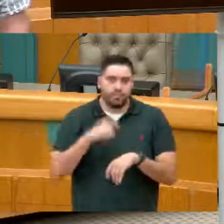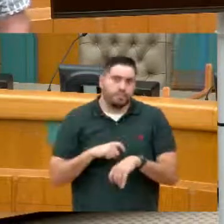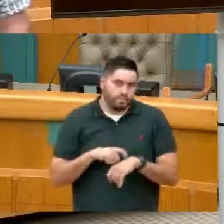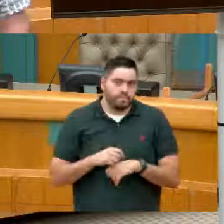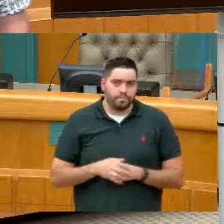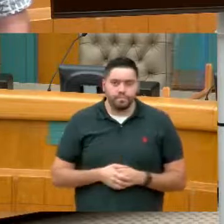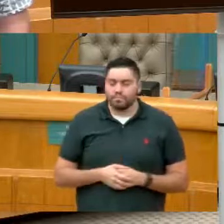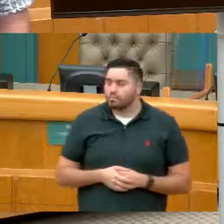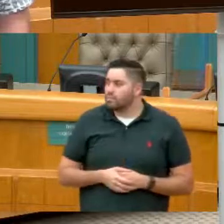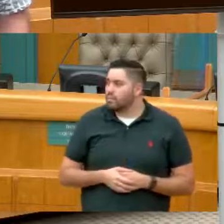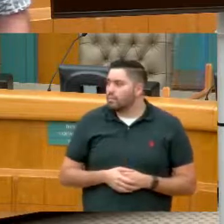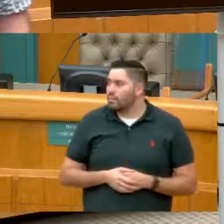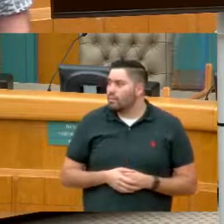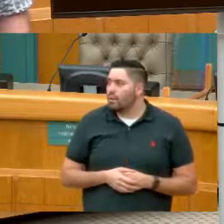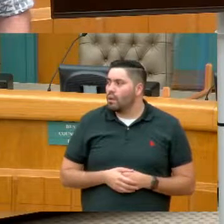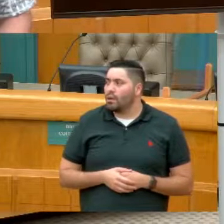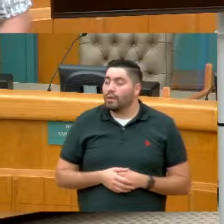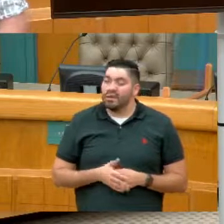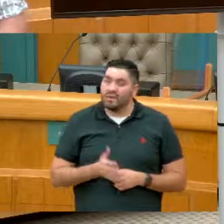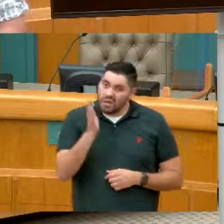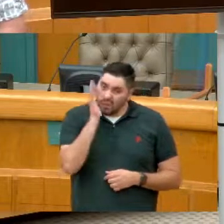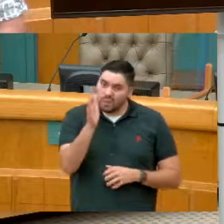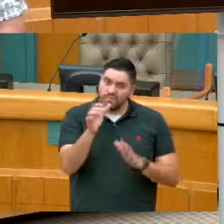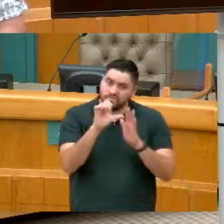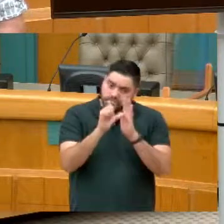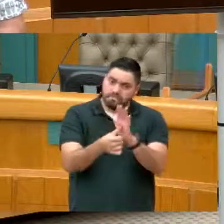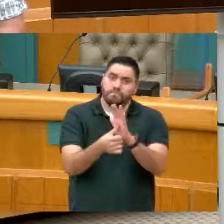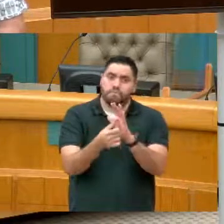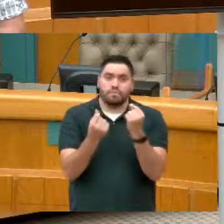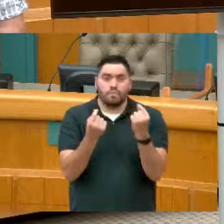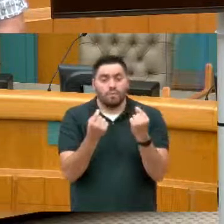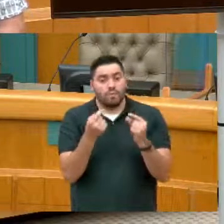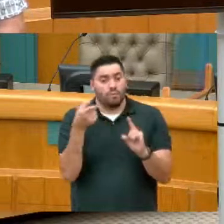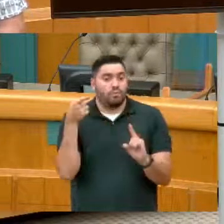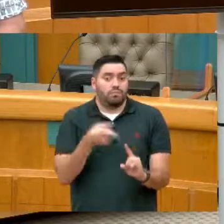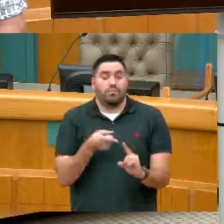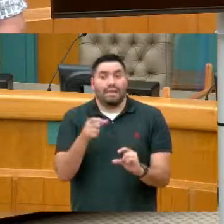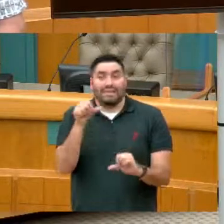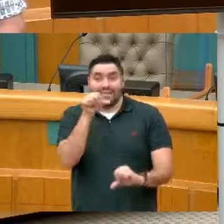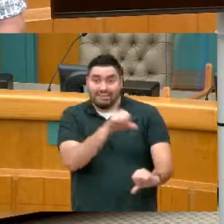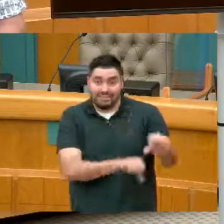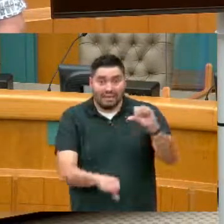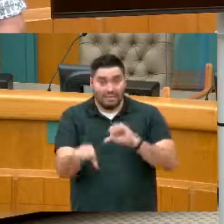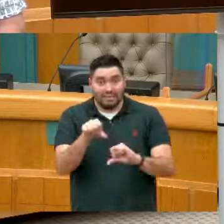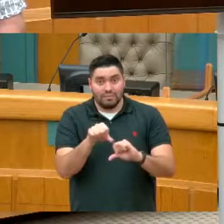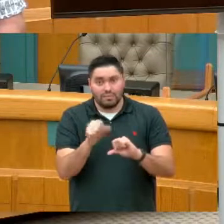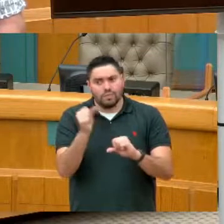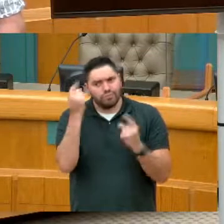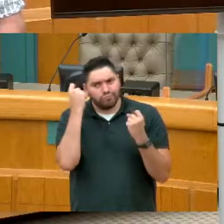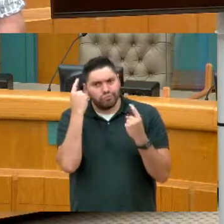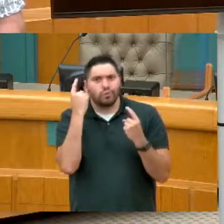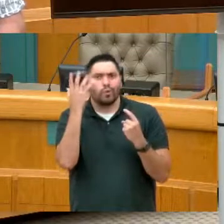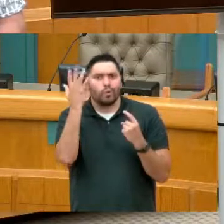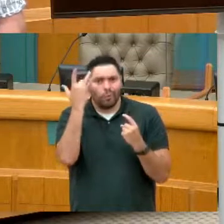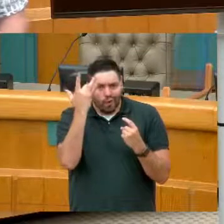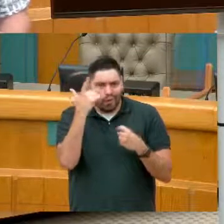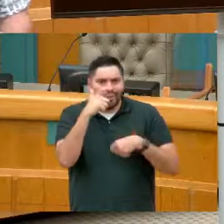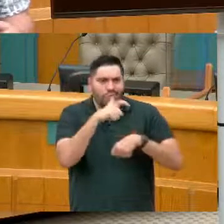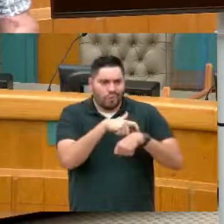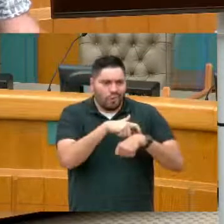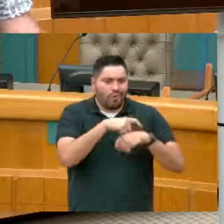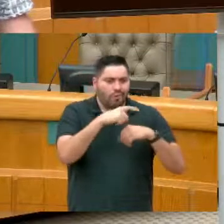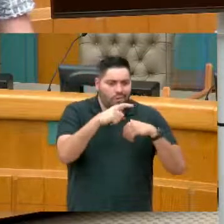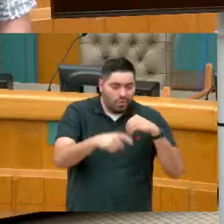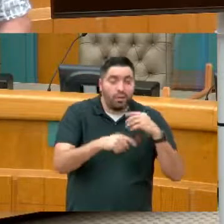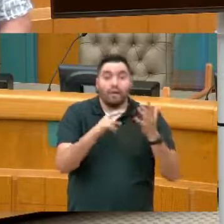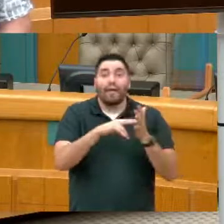was probably at least very partially driven by how often you want to be inside because it's so hot outside. and that's